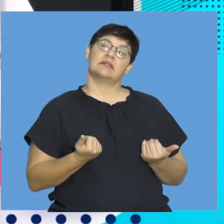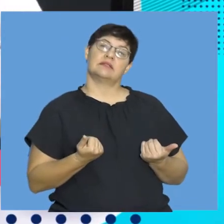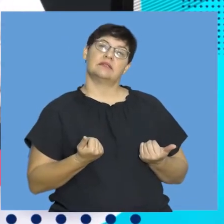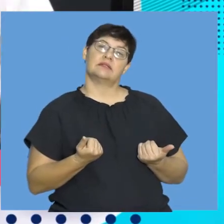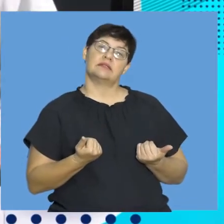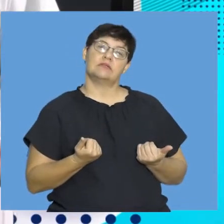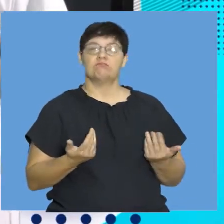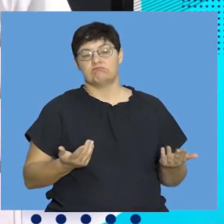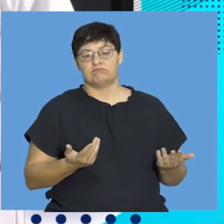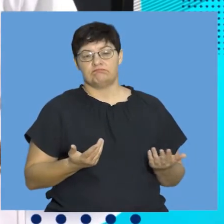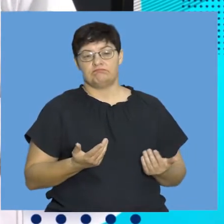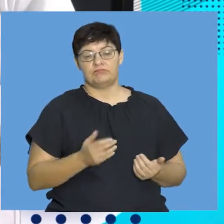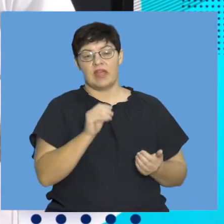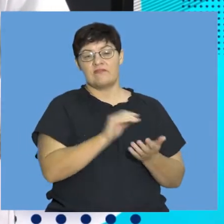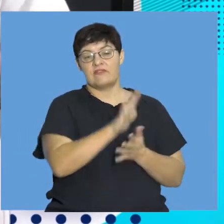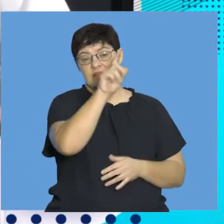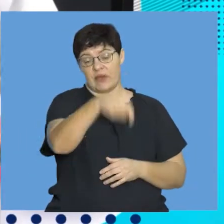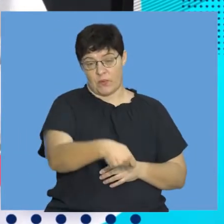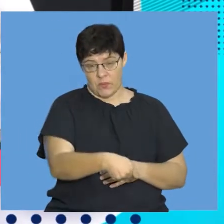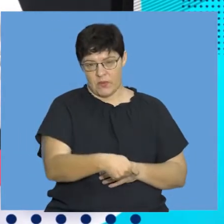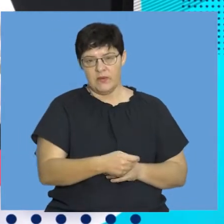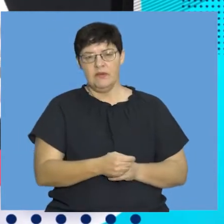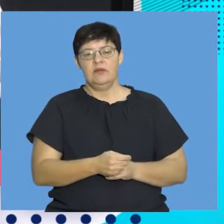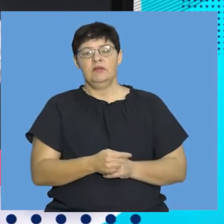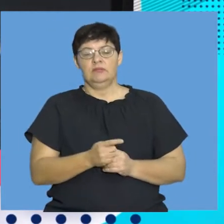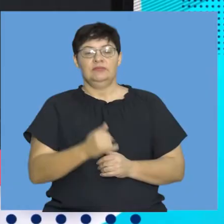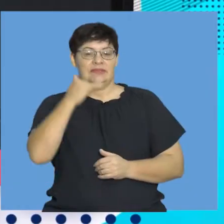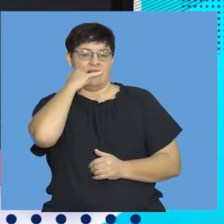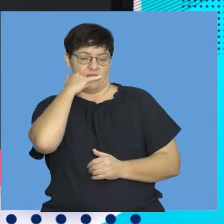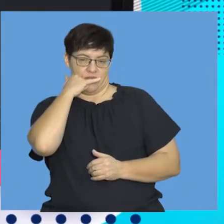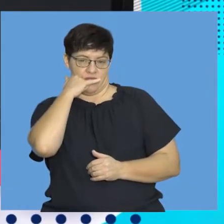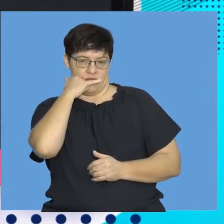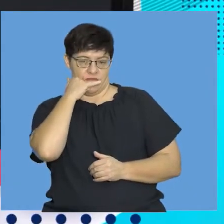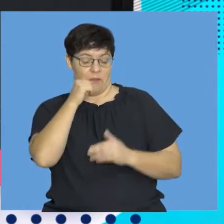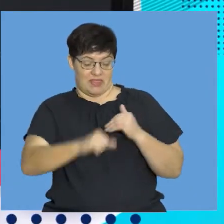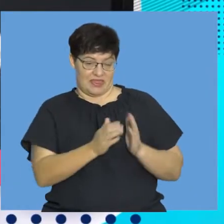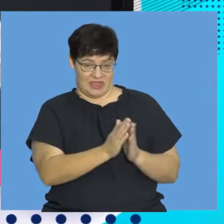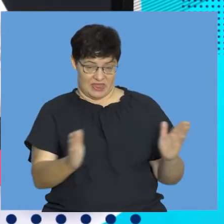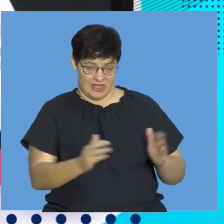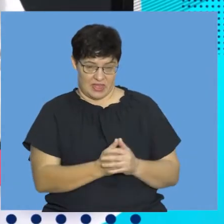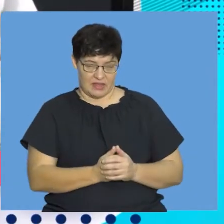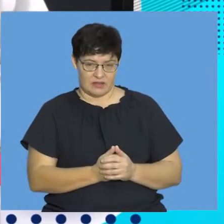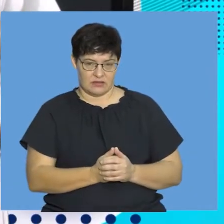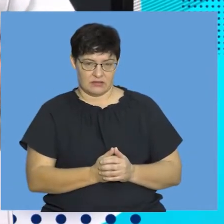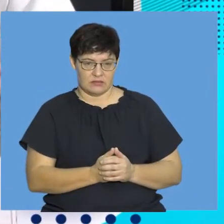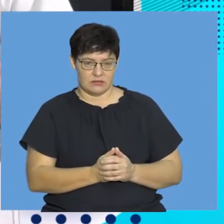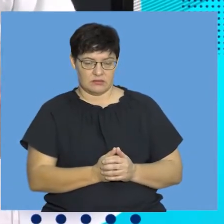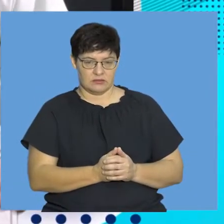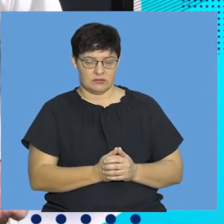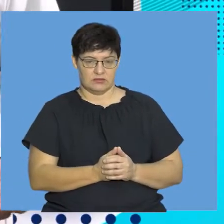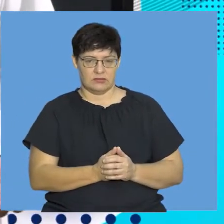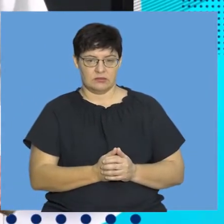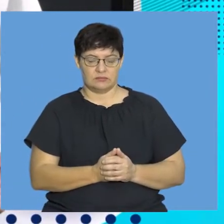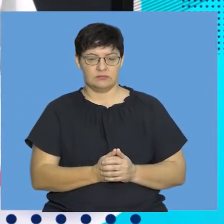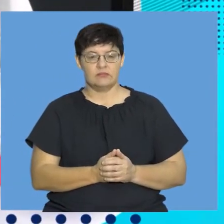say, 15,000 Rand on the telephone bill in that particular month. What happens now is you go into